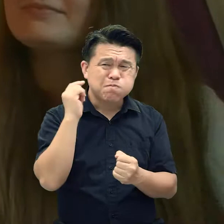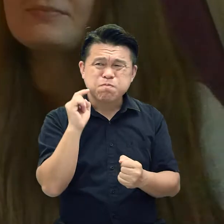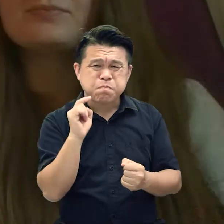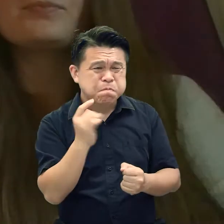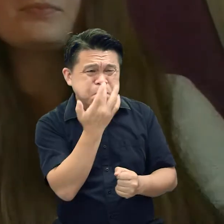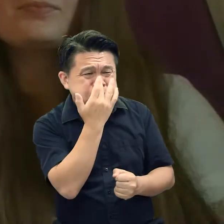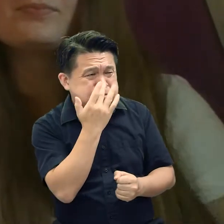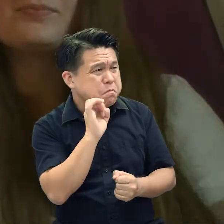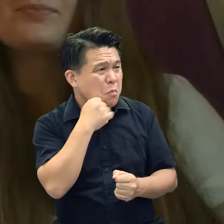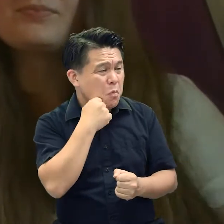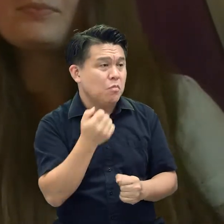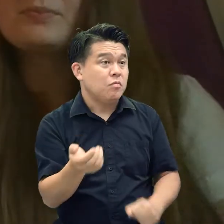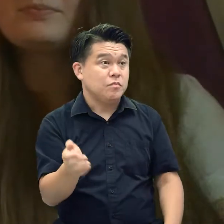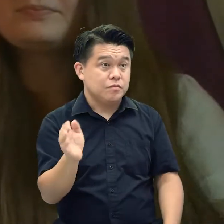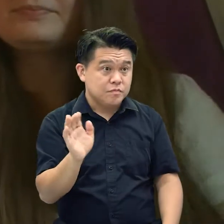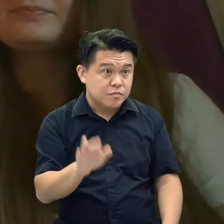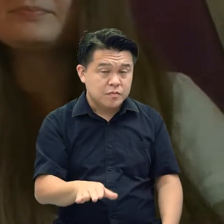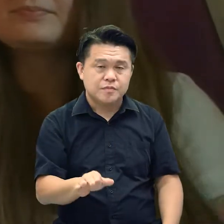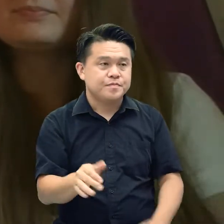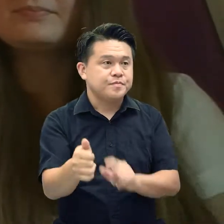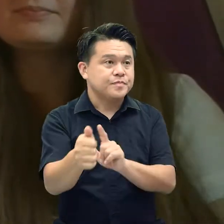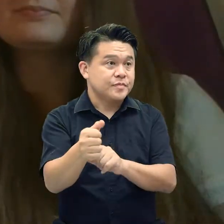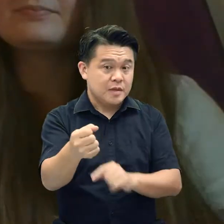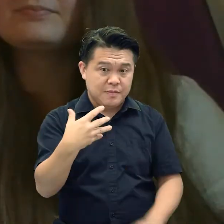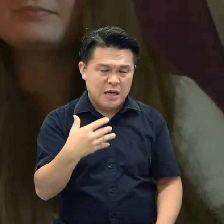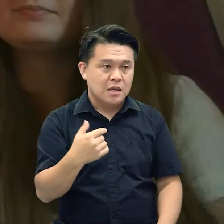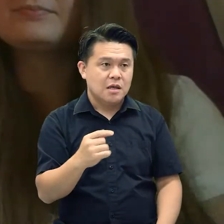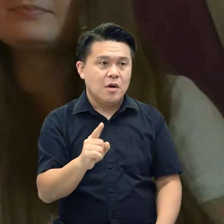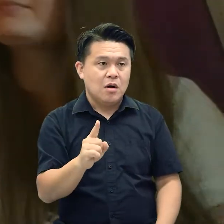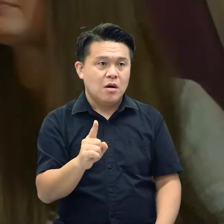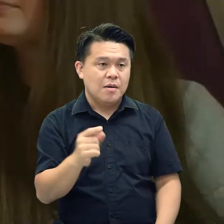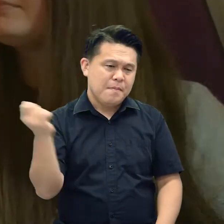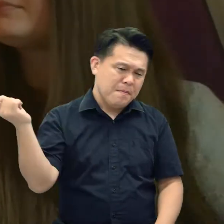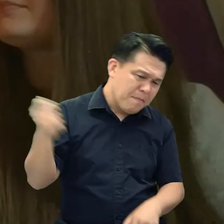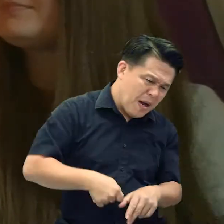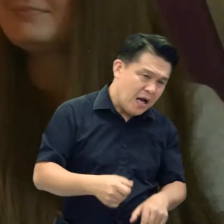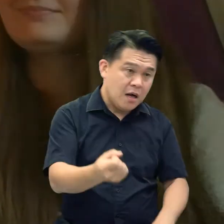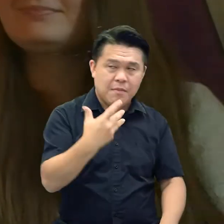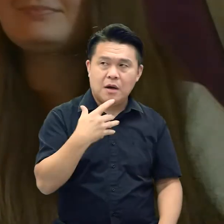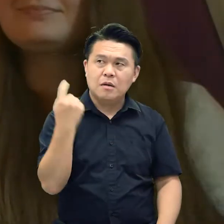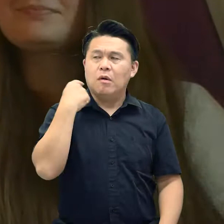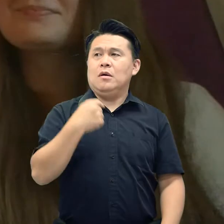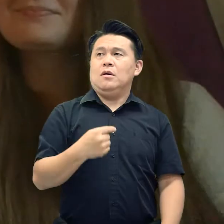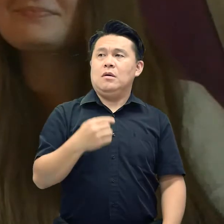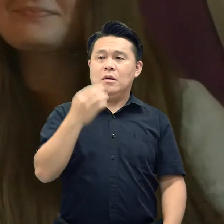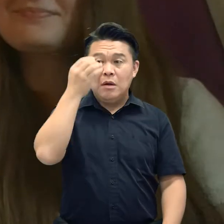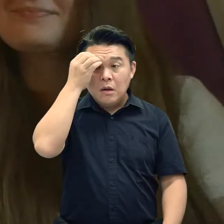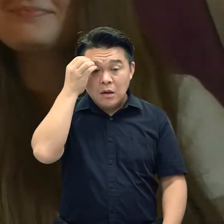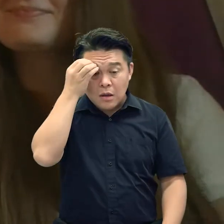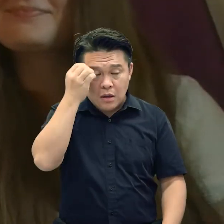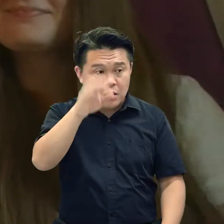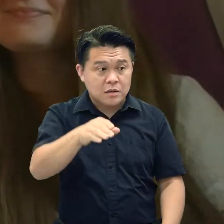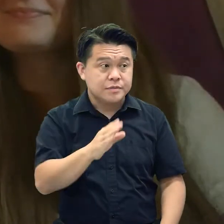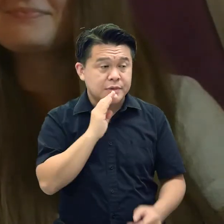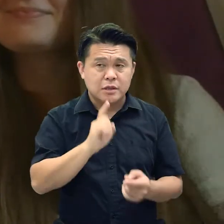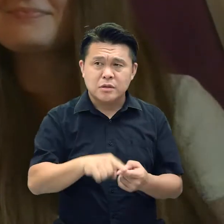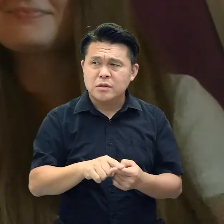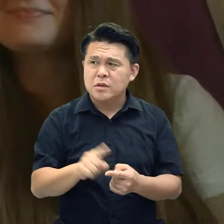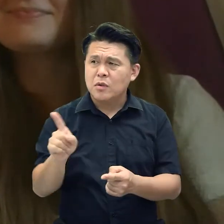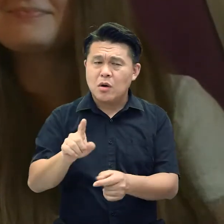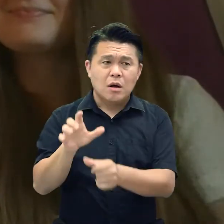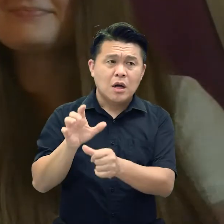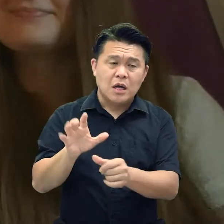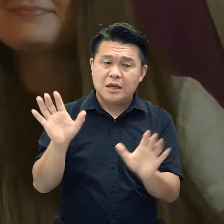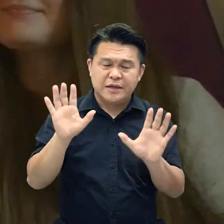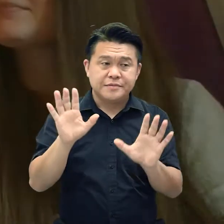to hear. But I heard he said that while he hit us, you know. But of course we didn't really do anything about it